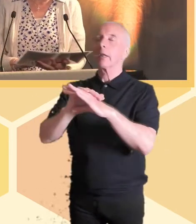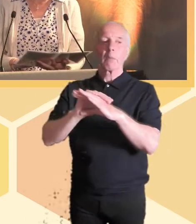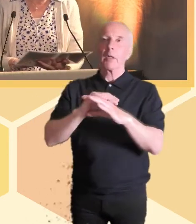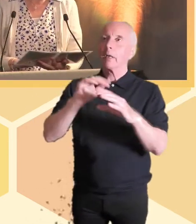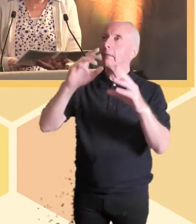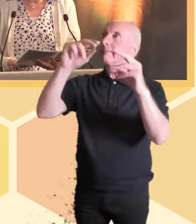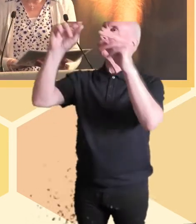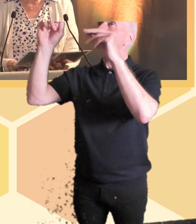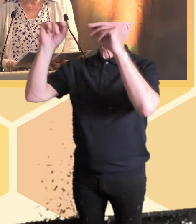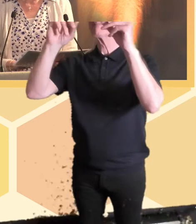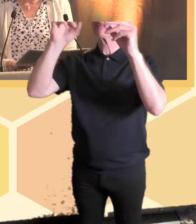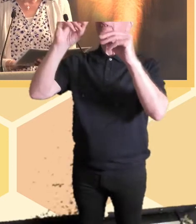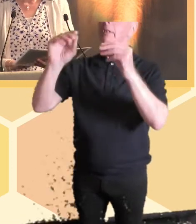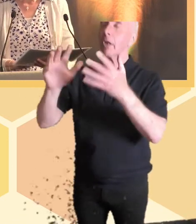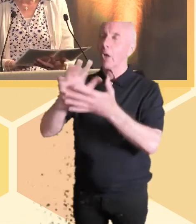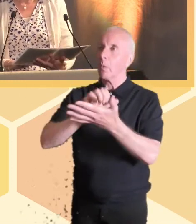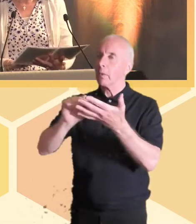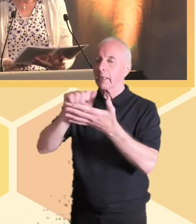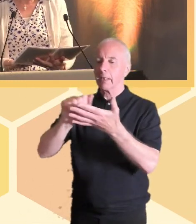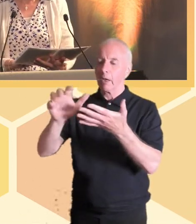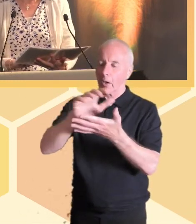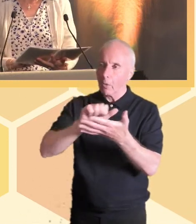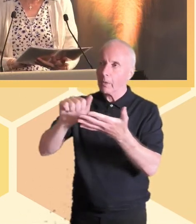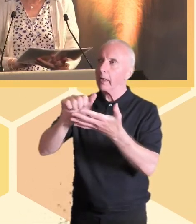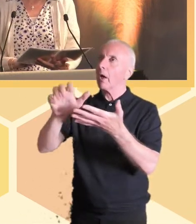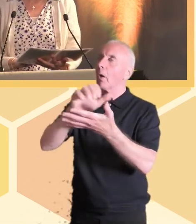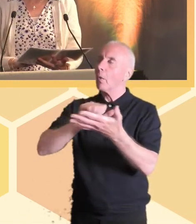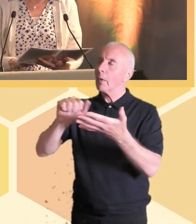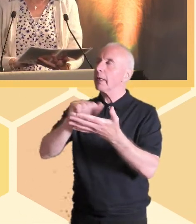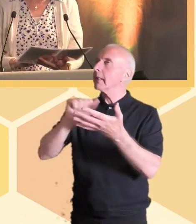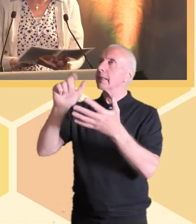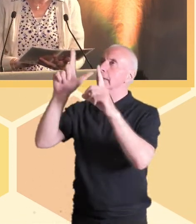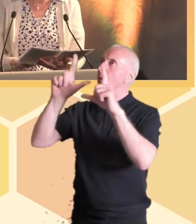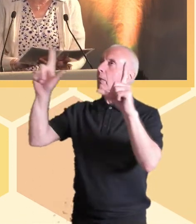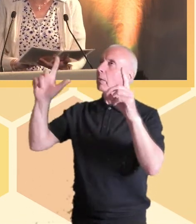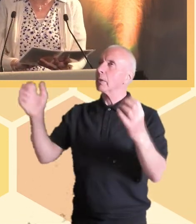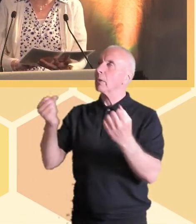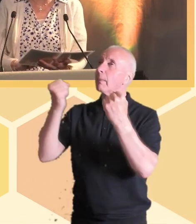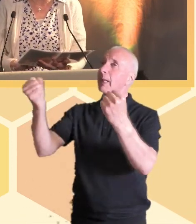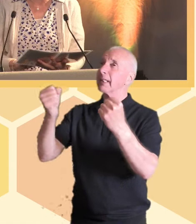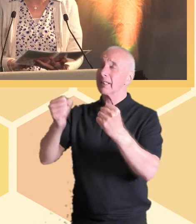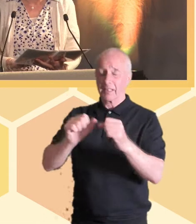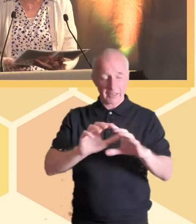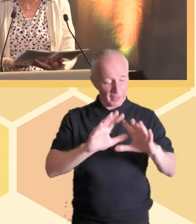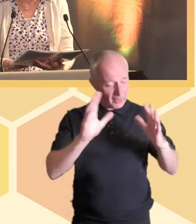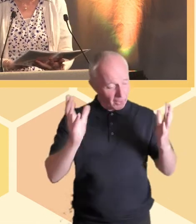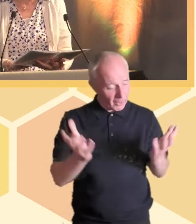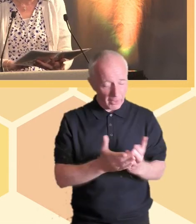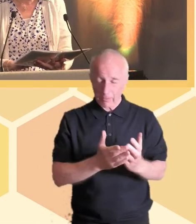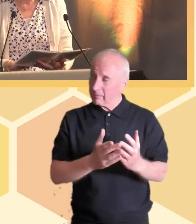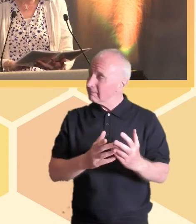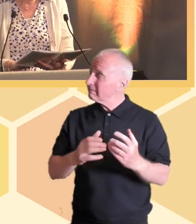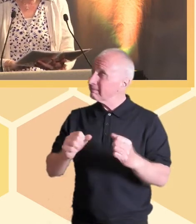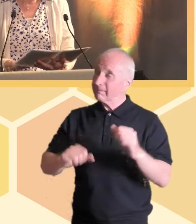one another, 'Holy, holy, holy is the Lord Almighty. The whole earth is full of his